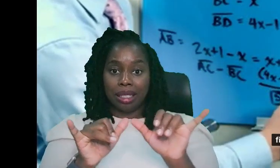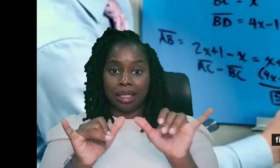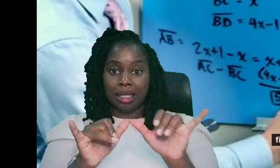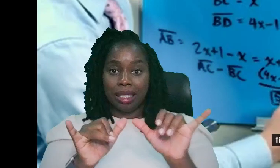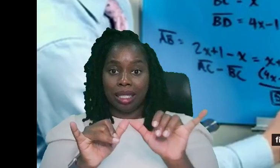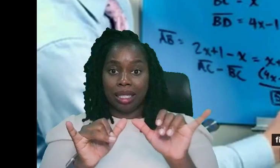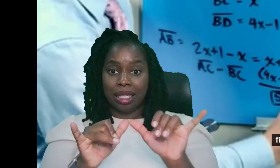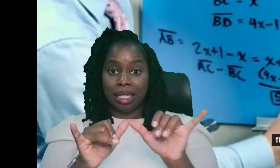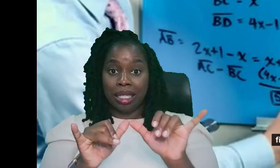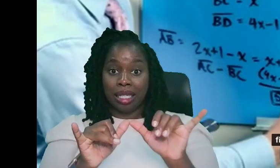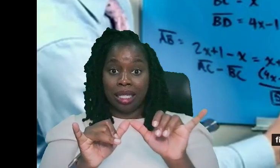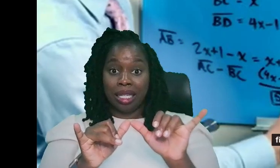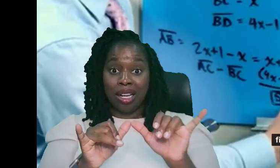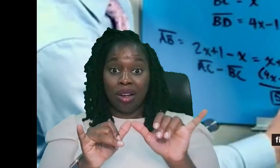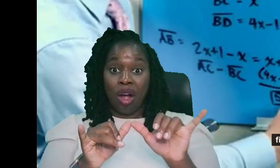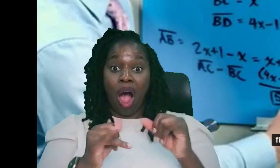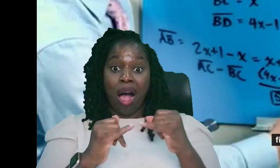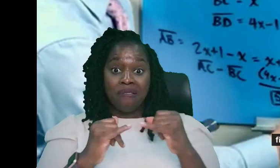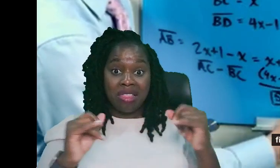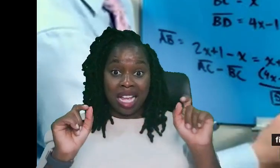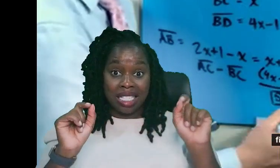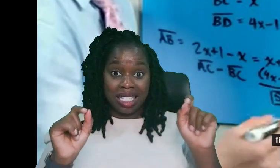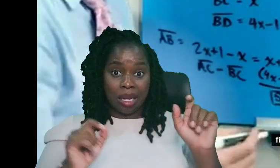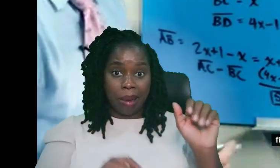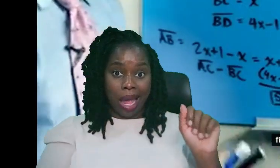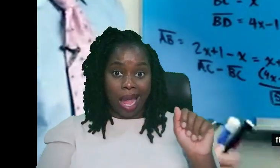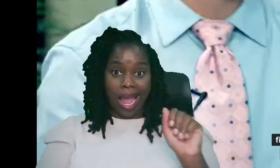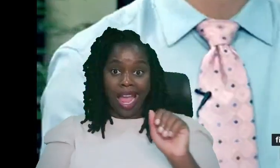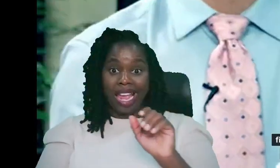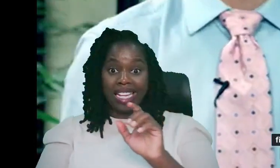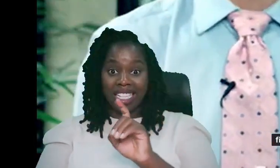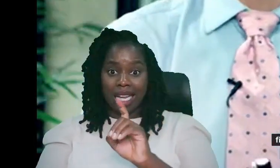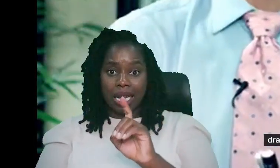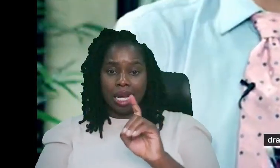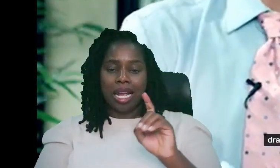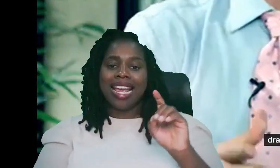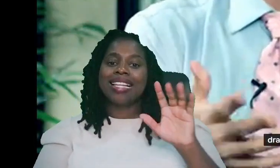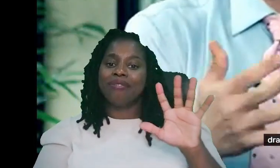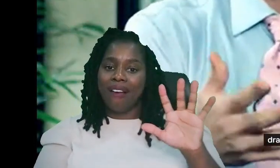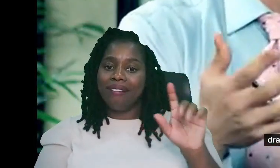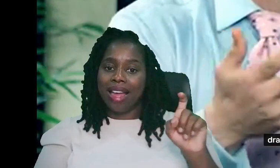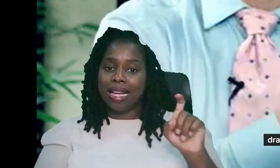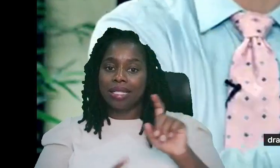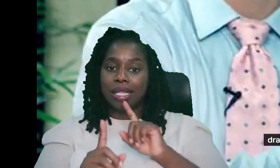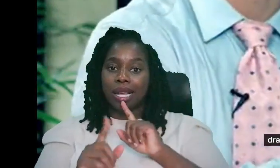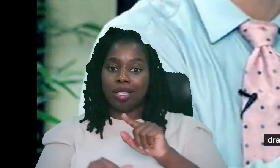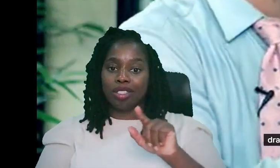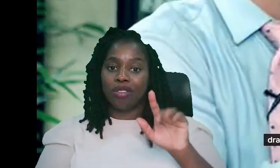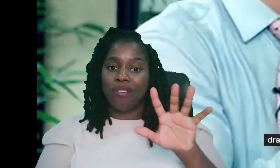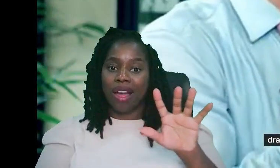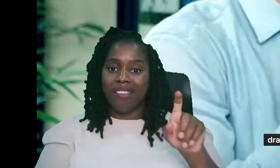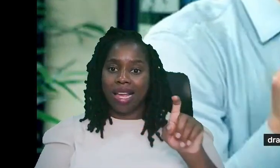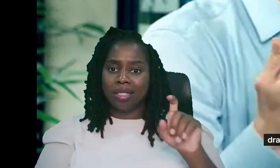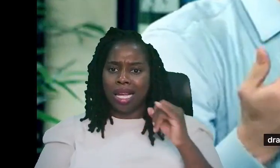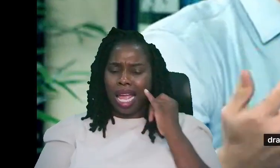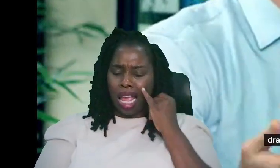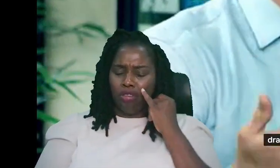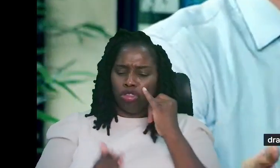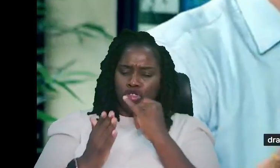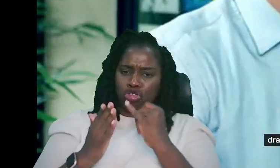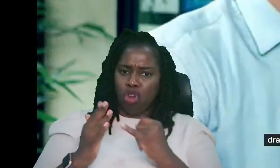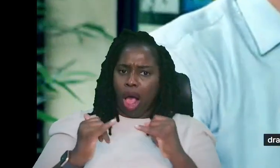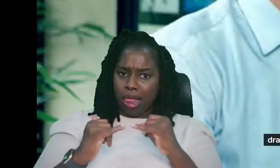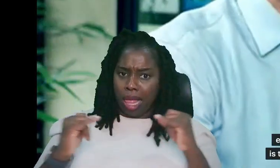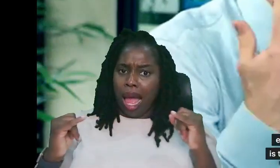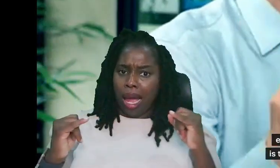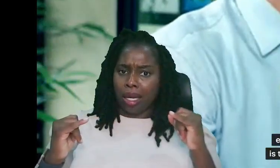of line segment AD is 5x. If you draw yourself some diagrams like this, it'll make